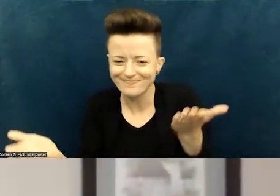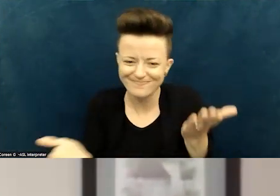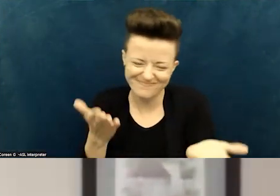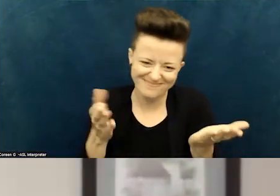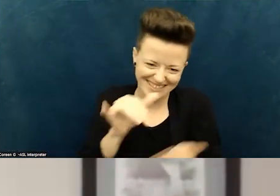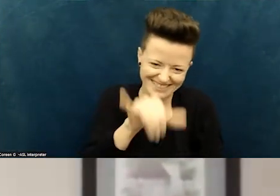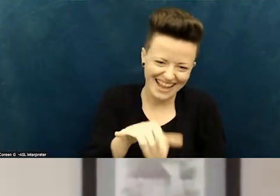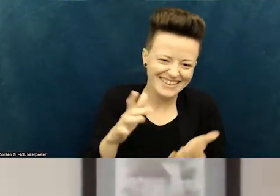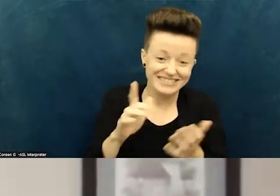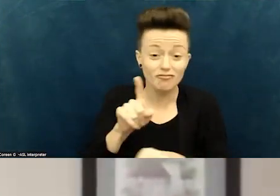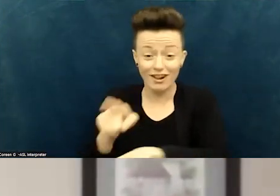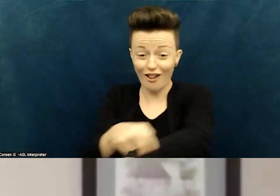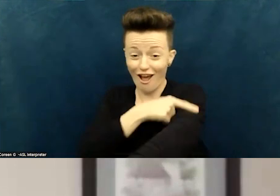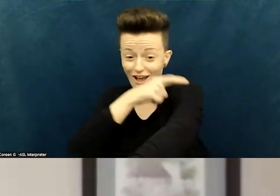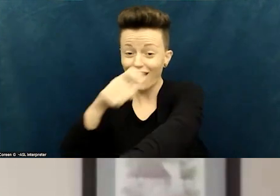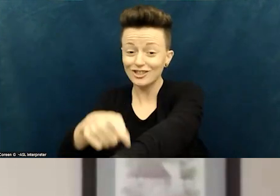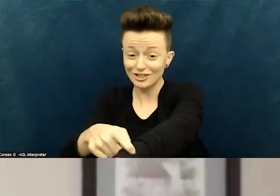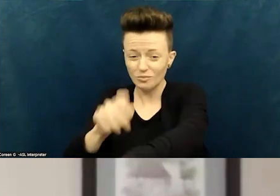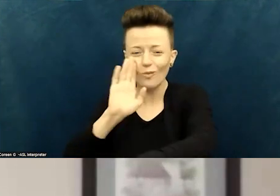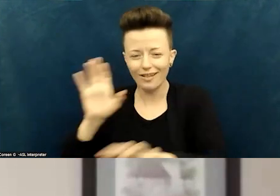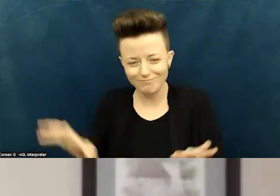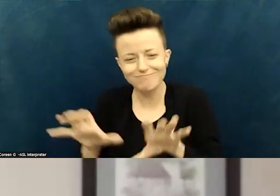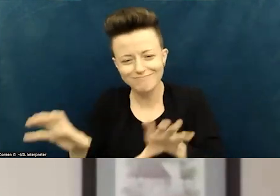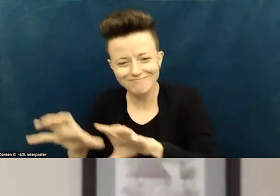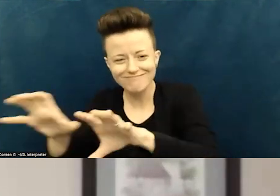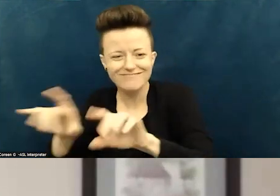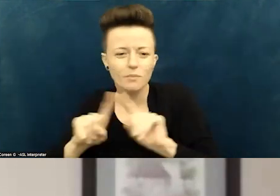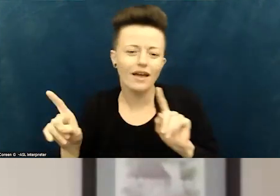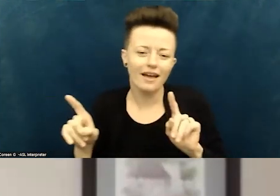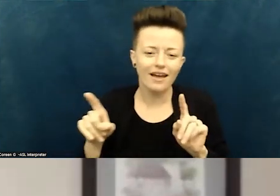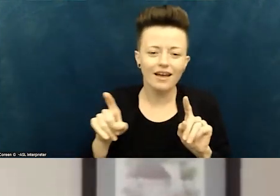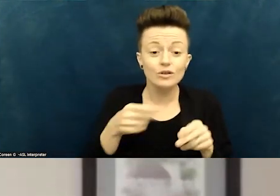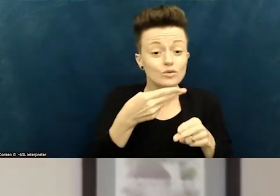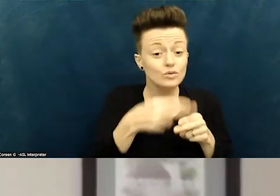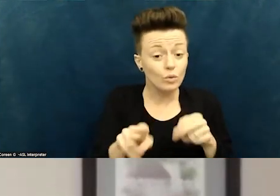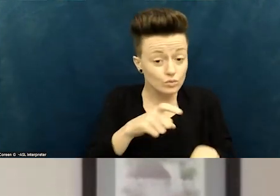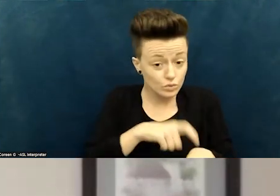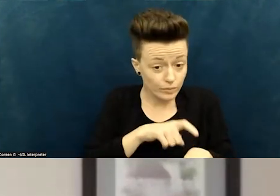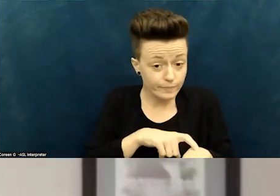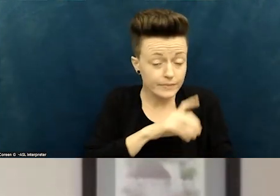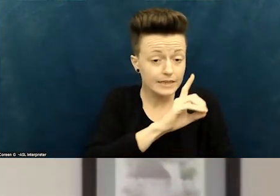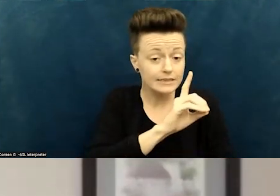the RCA, CRC disability concerns used to